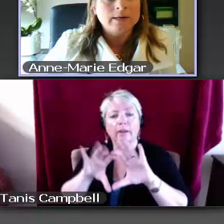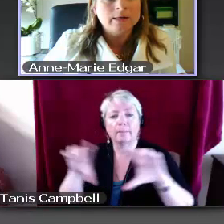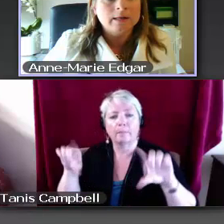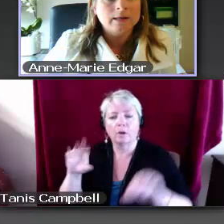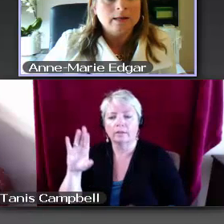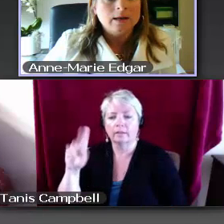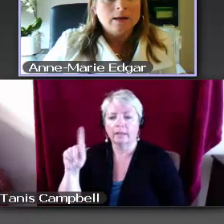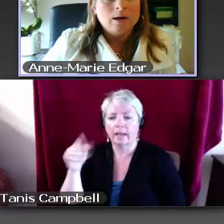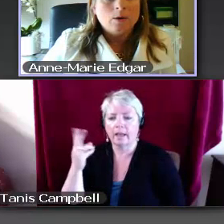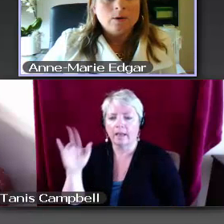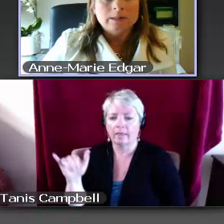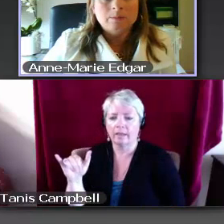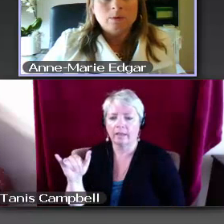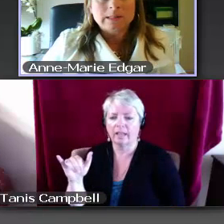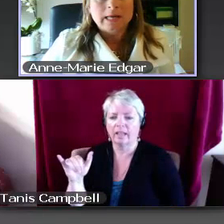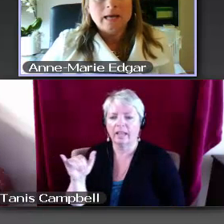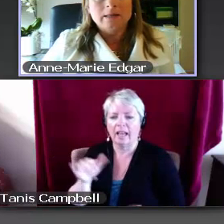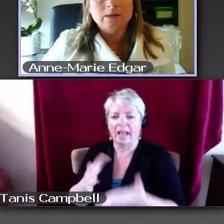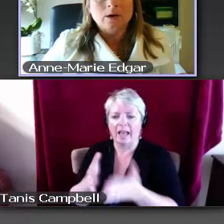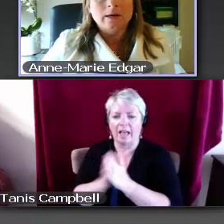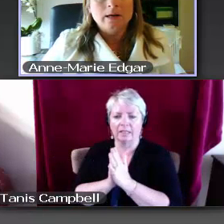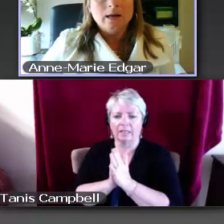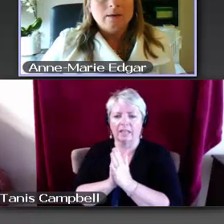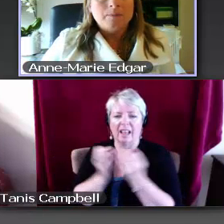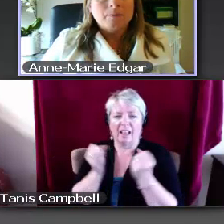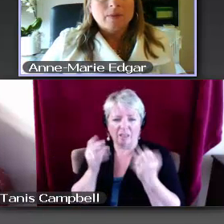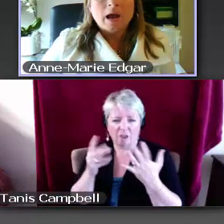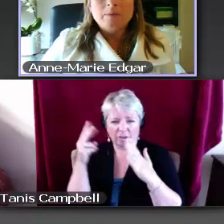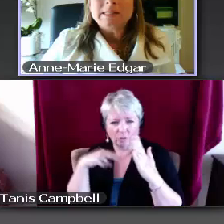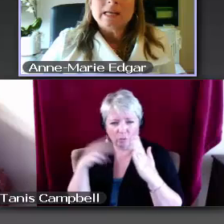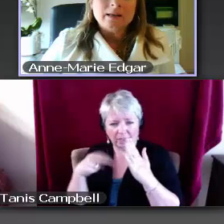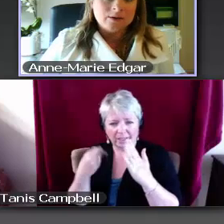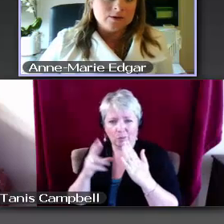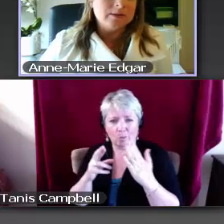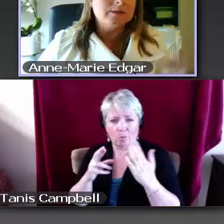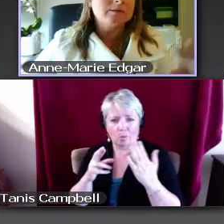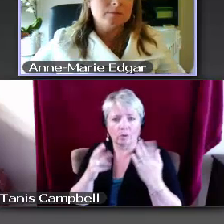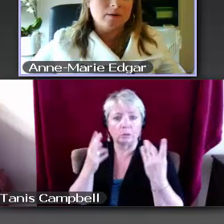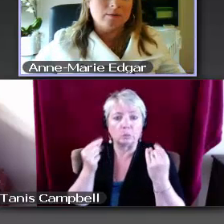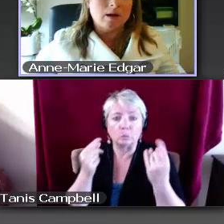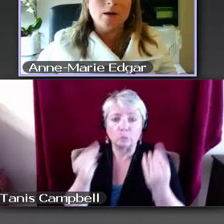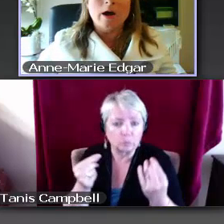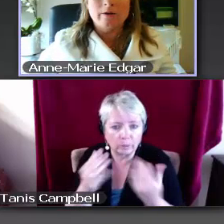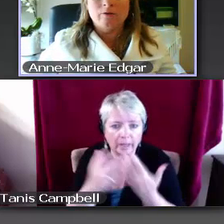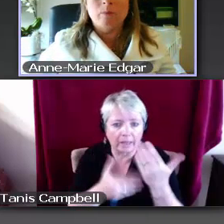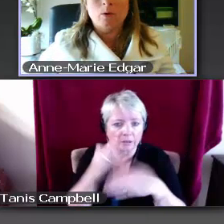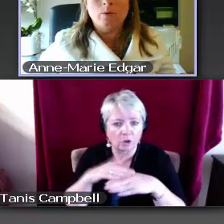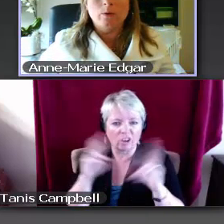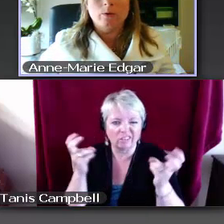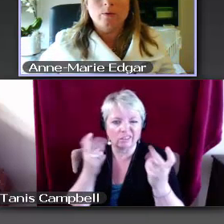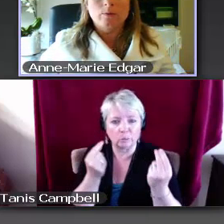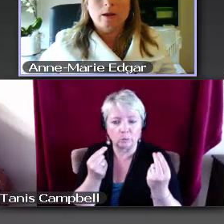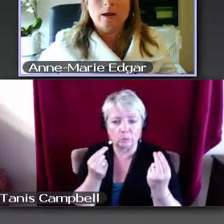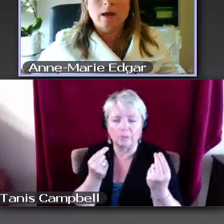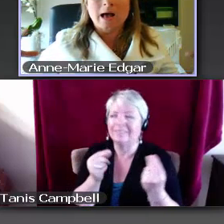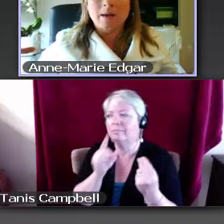of reading or is it mostly hands-on? I would say there's a lot of